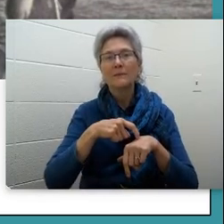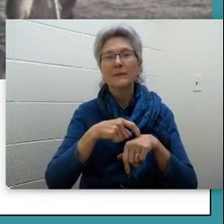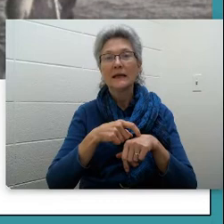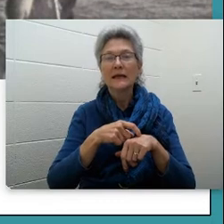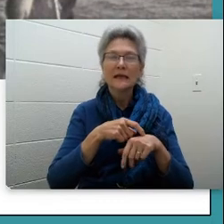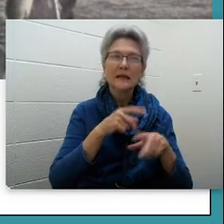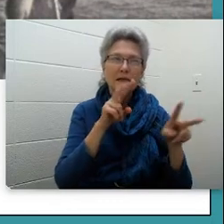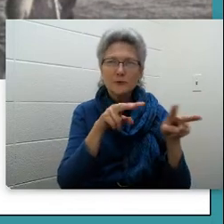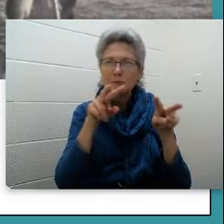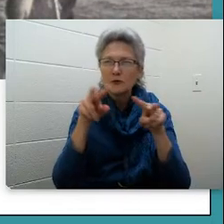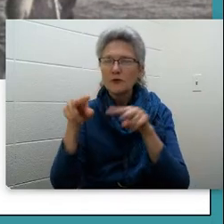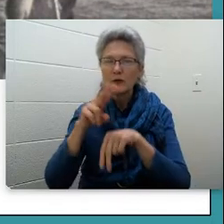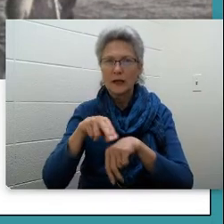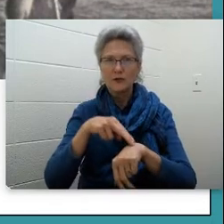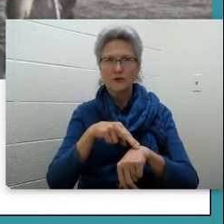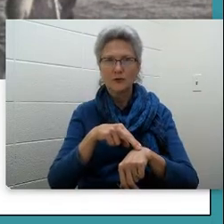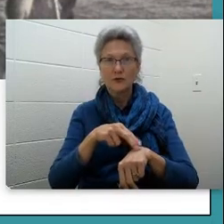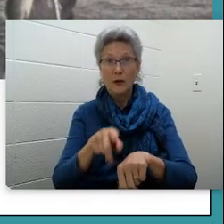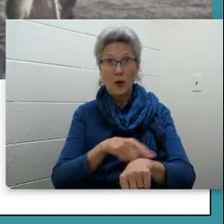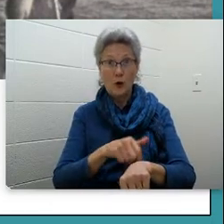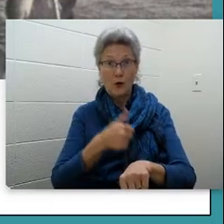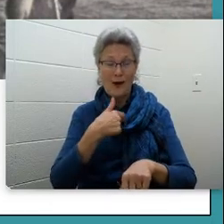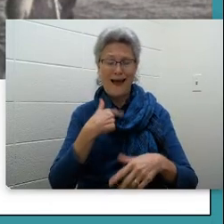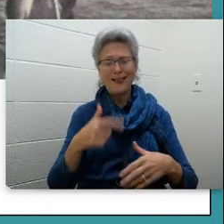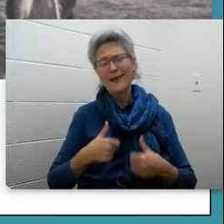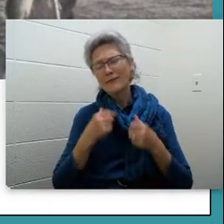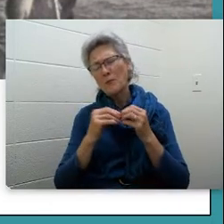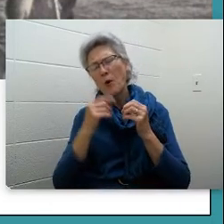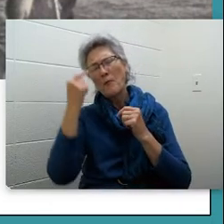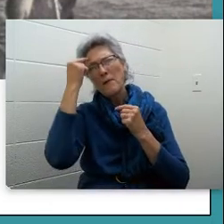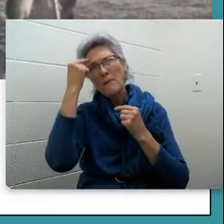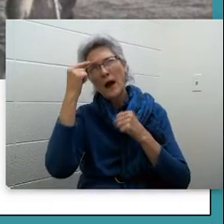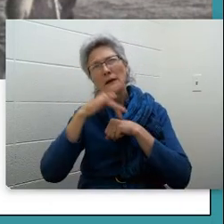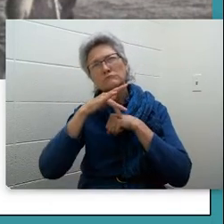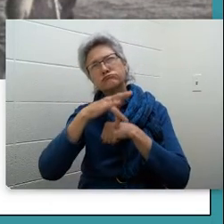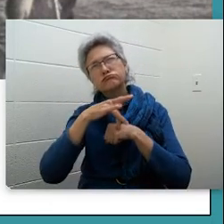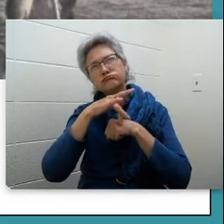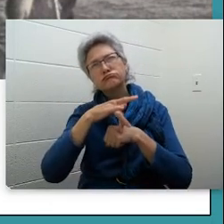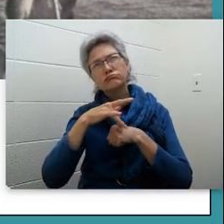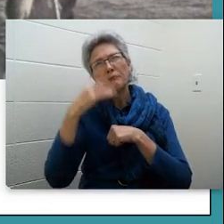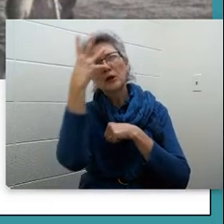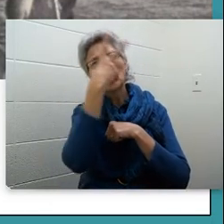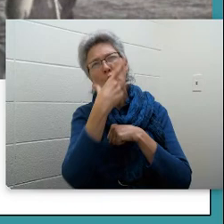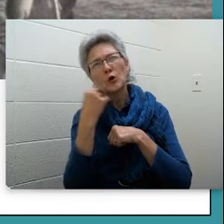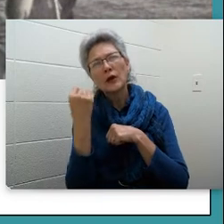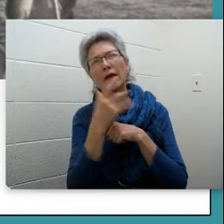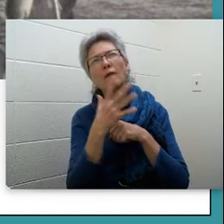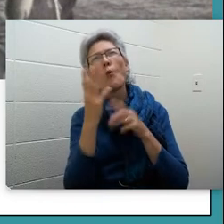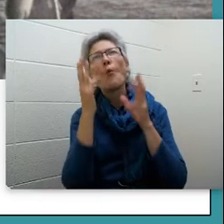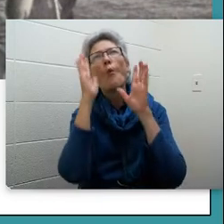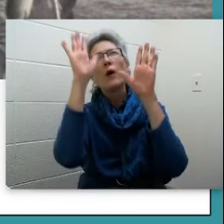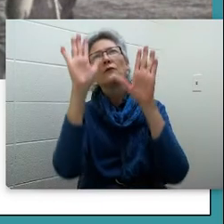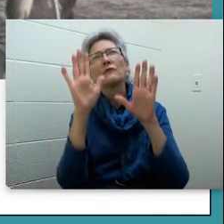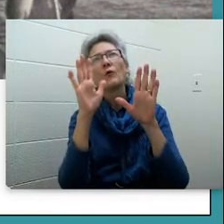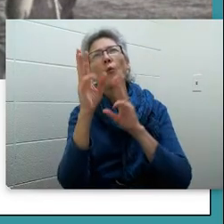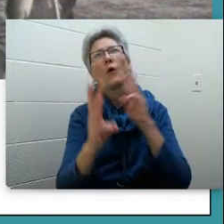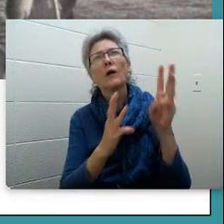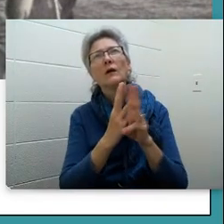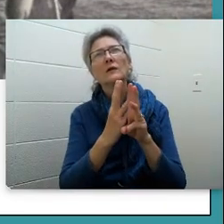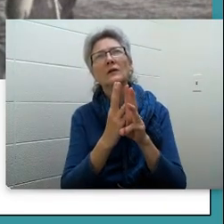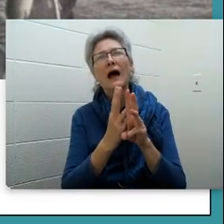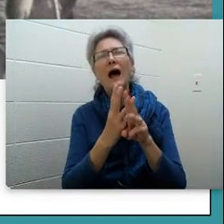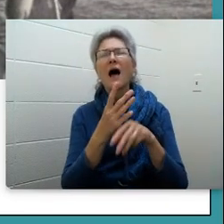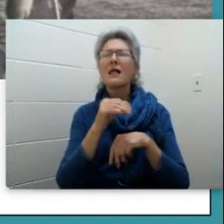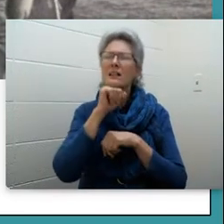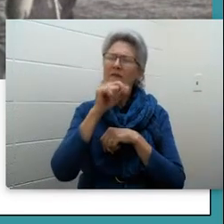nature. The longer I live, the more my mind dwells upon the beauty and wonder of the world. I have loved the feel of the grass